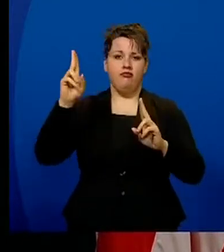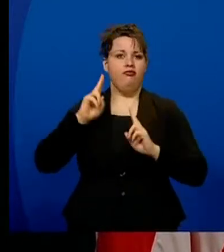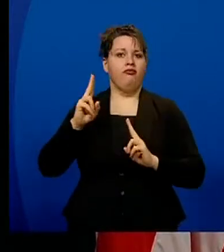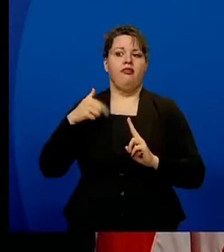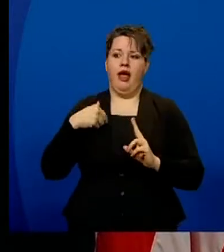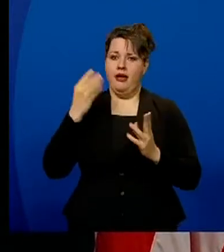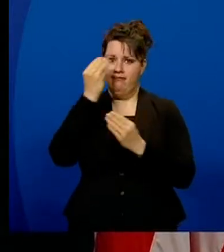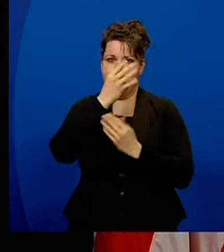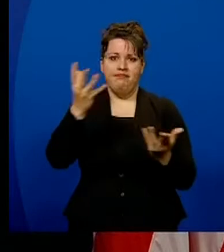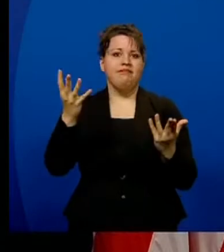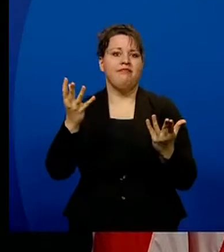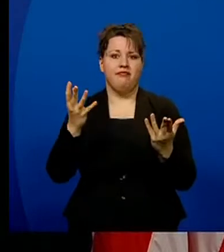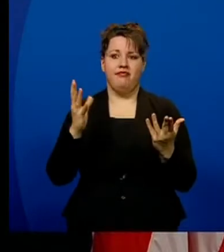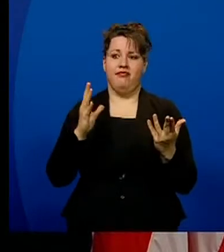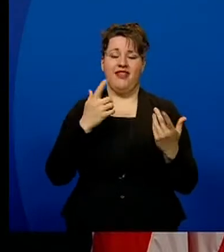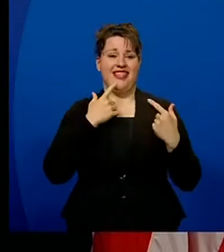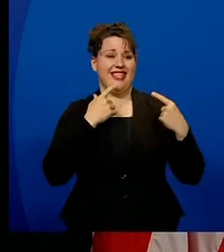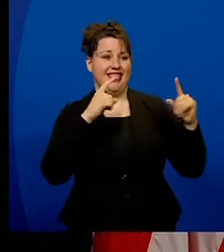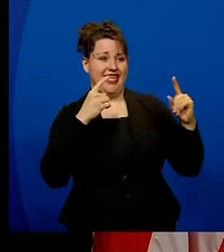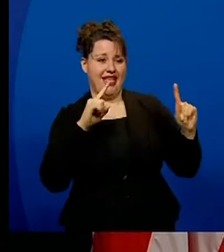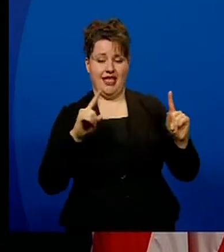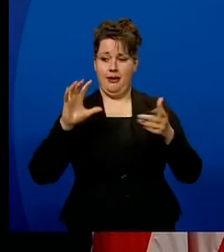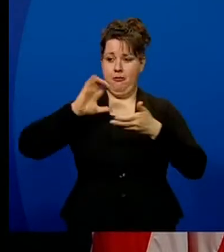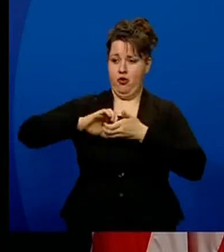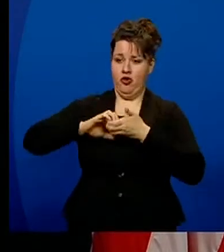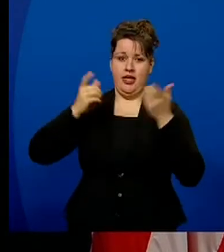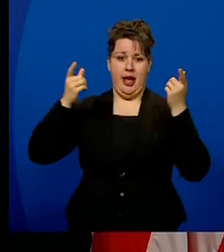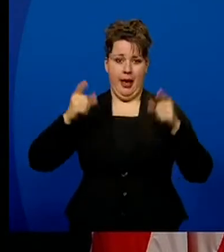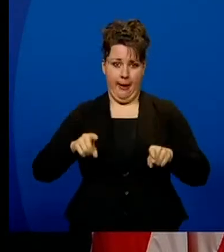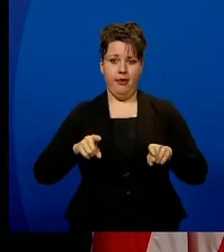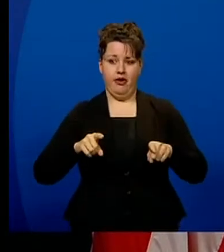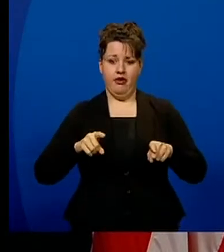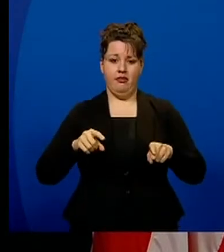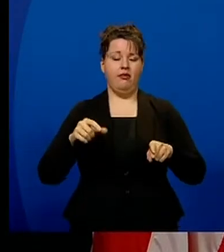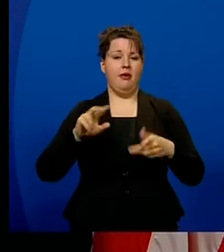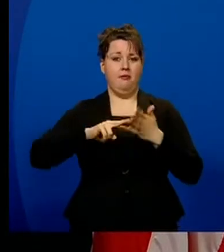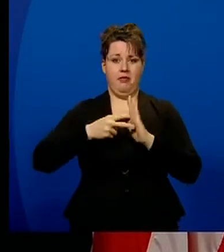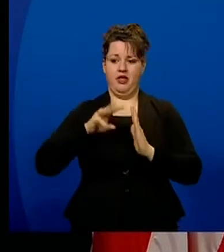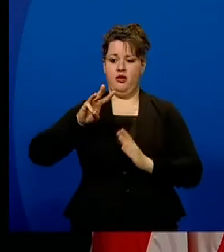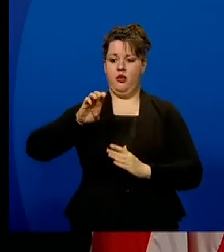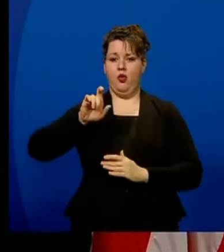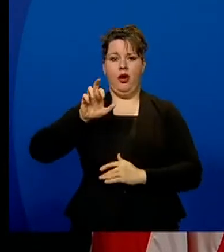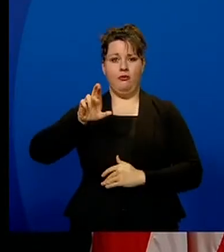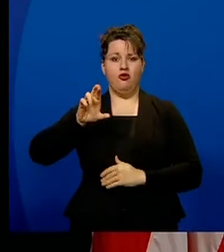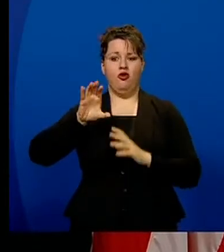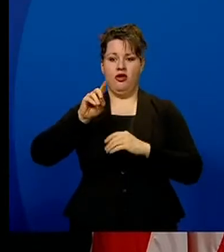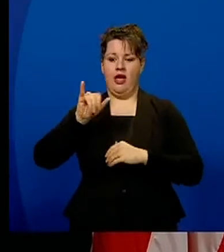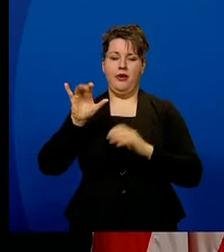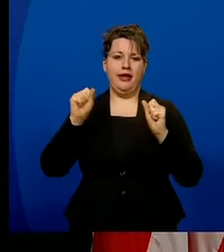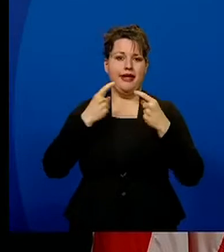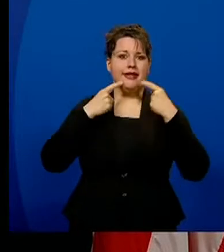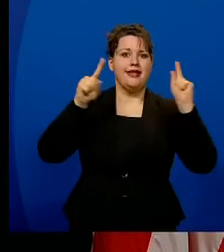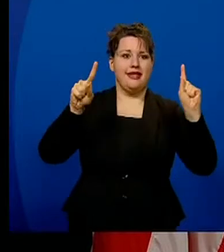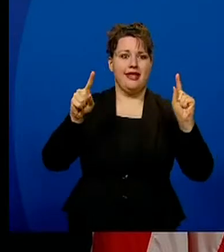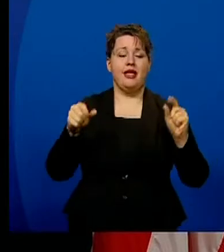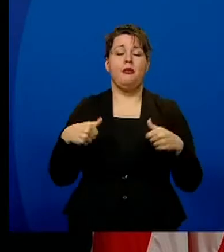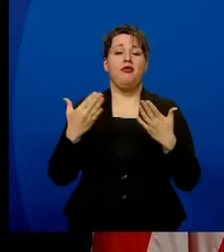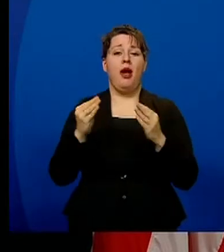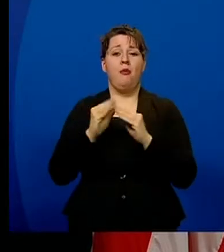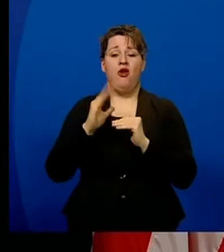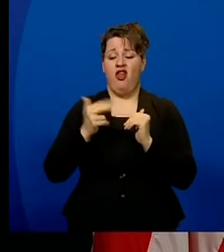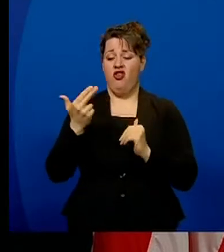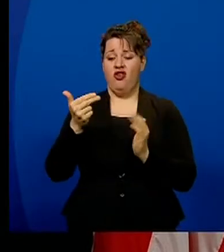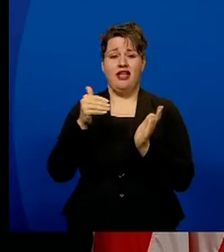today about the successes and partnerships which have allowed Webster County to succeed in providing over 13,000